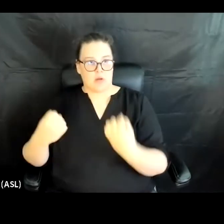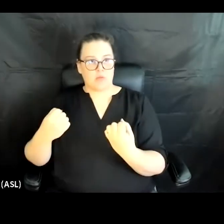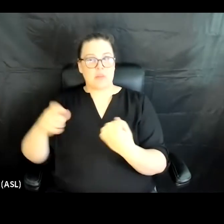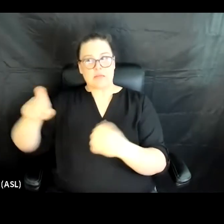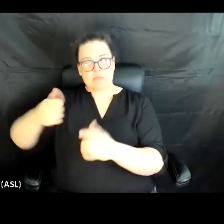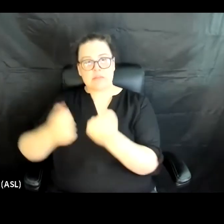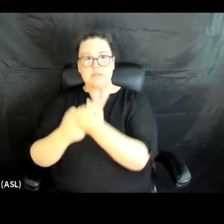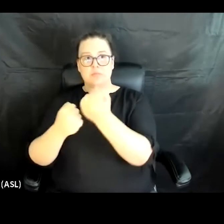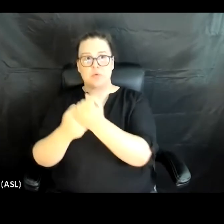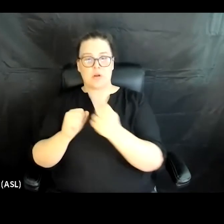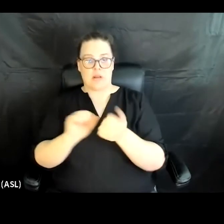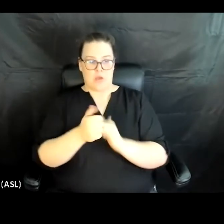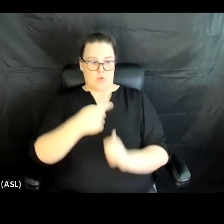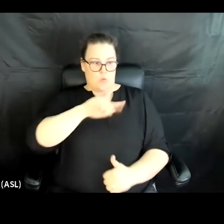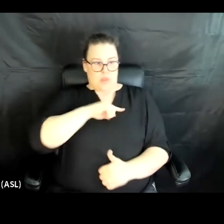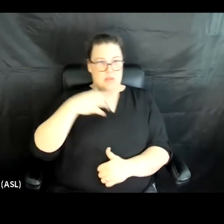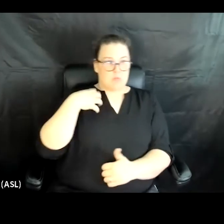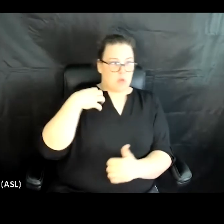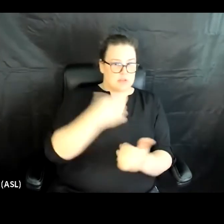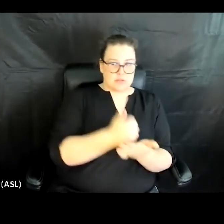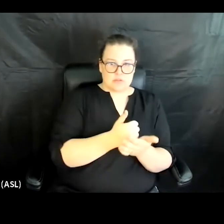we as employers help to